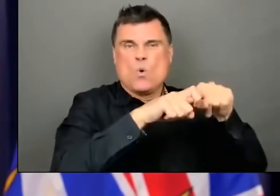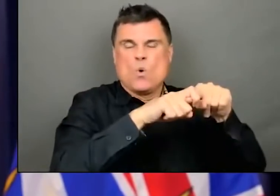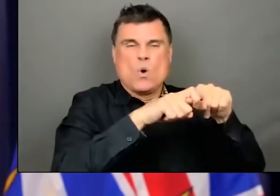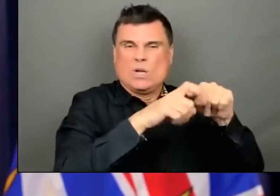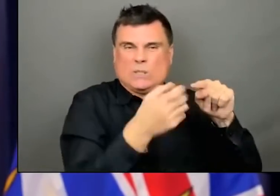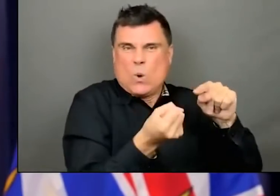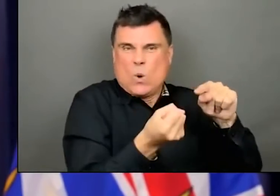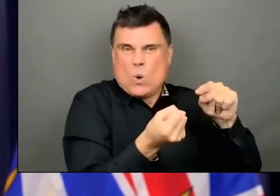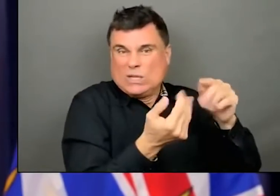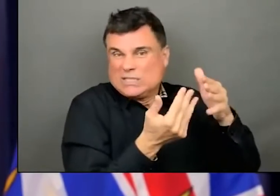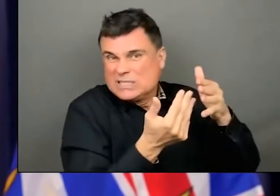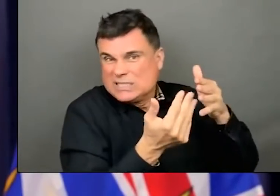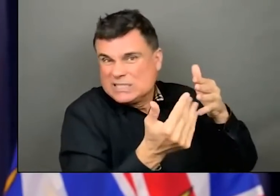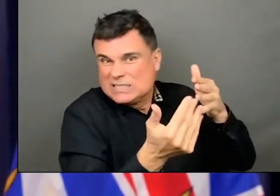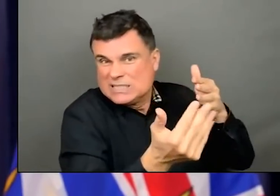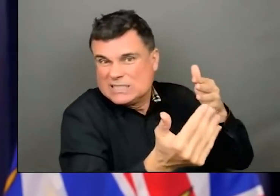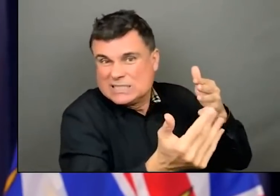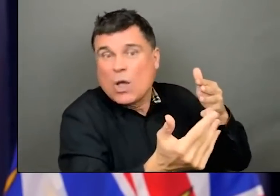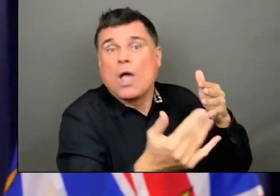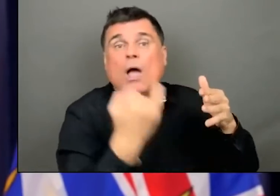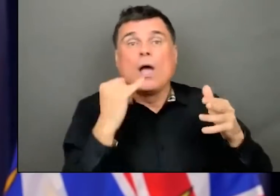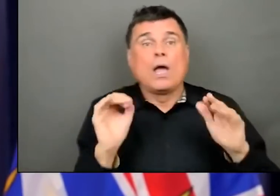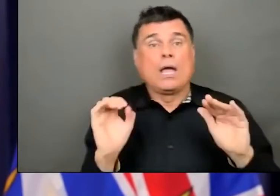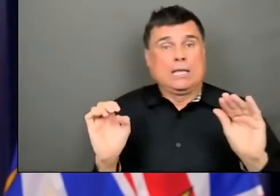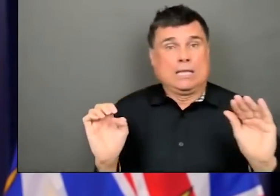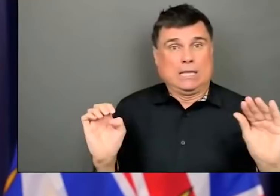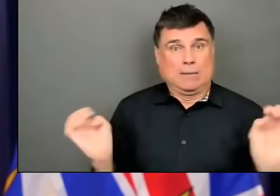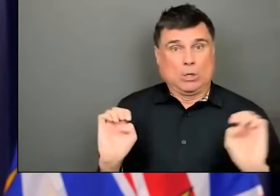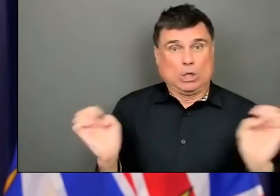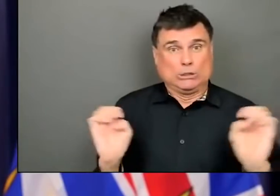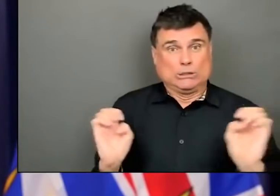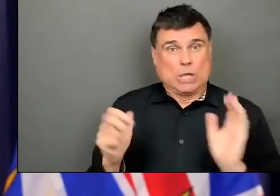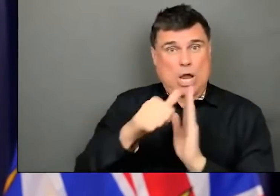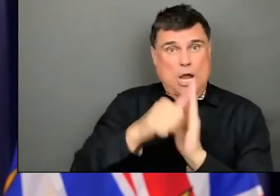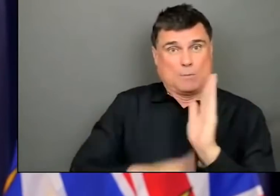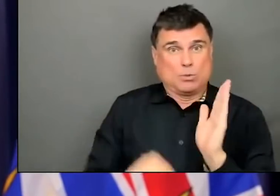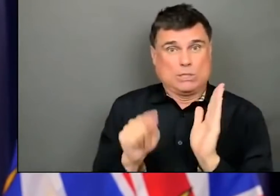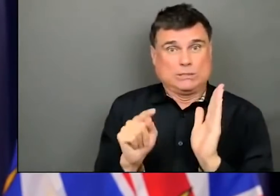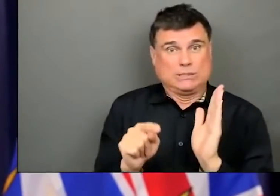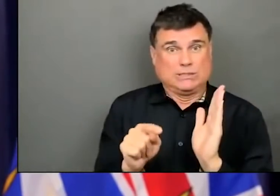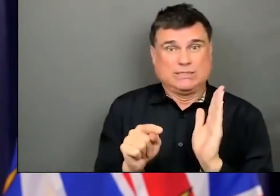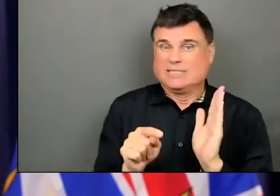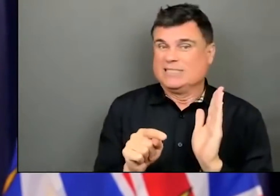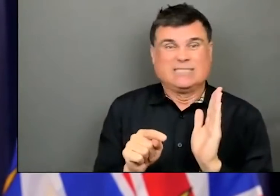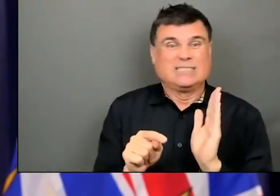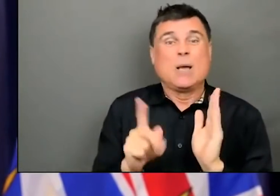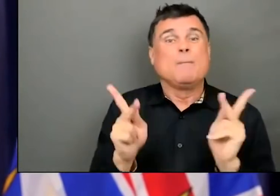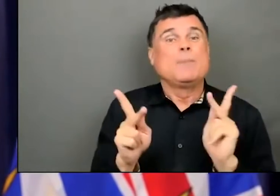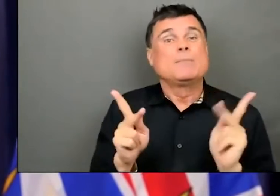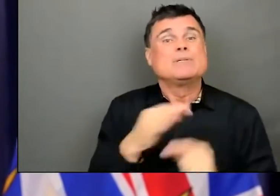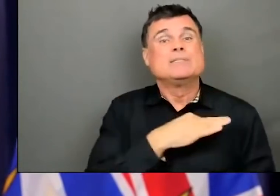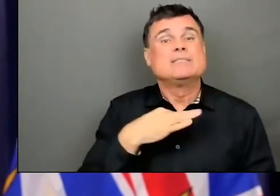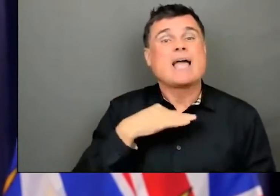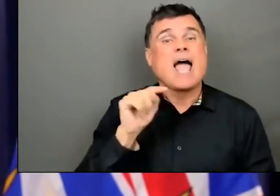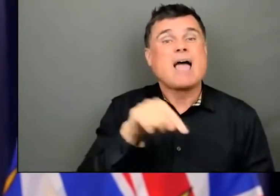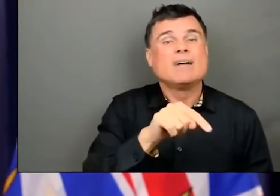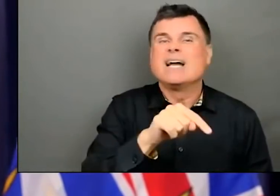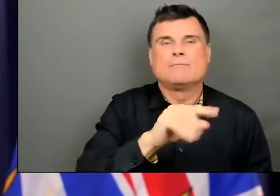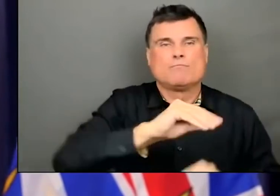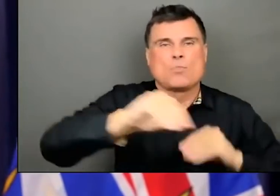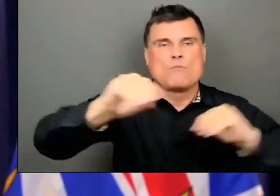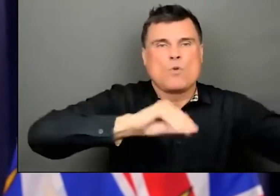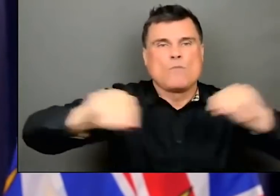as a result of unvaccinated staff. BC Children's and BC Women's will experience an impact on some future surgeries due to the